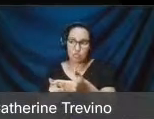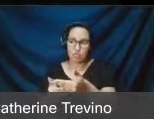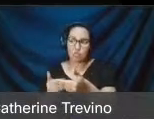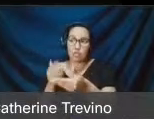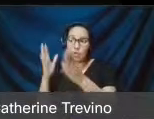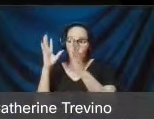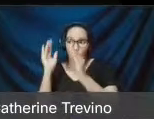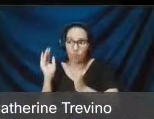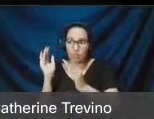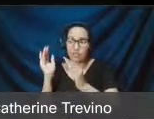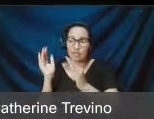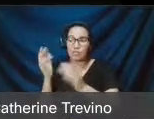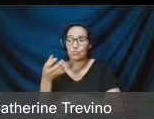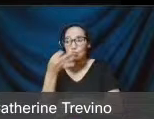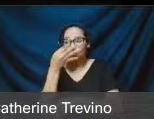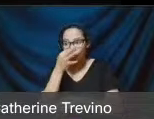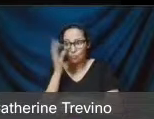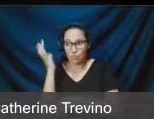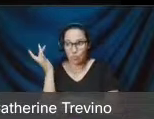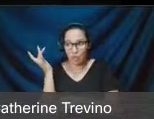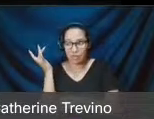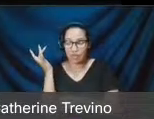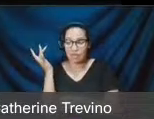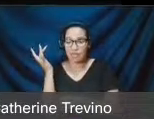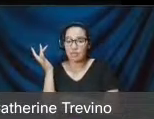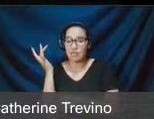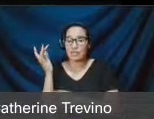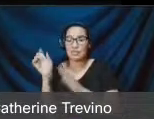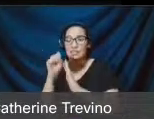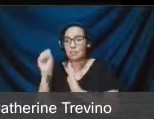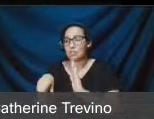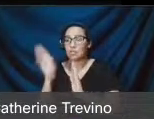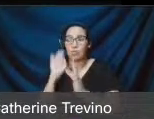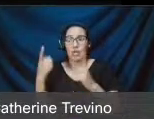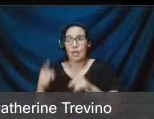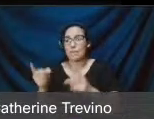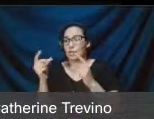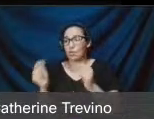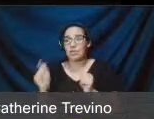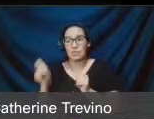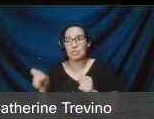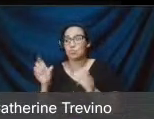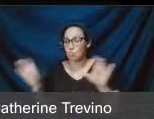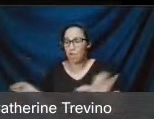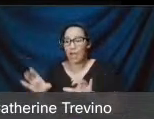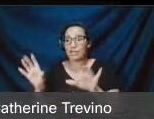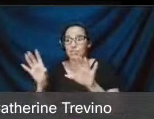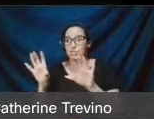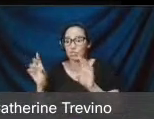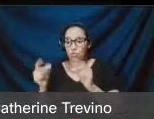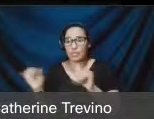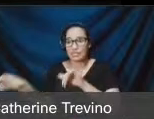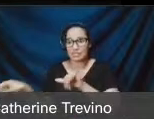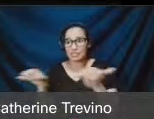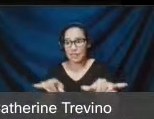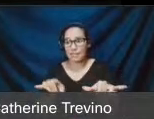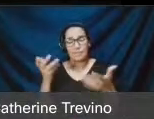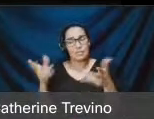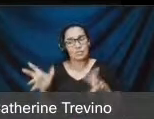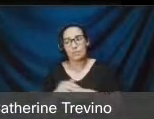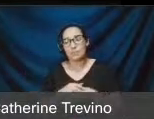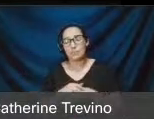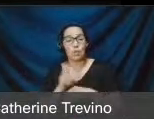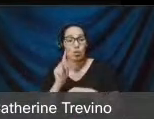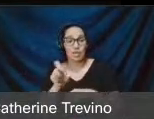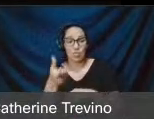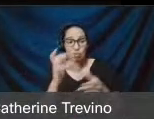Hopefully very soon, because the semester is going to go by fast and we just need to act quickly. So that's all. Okay.